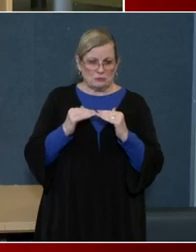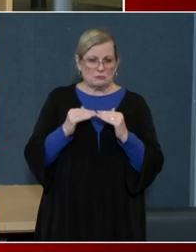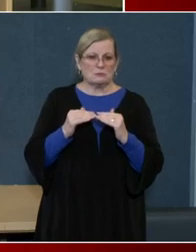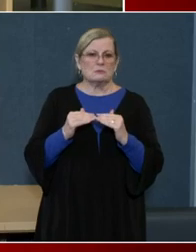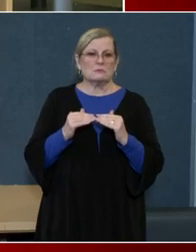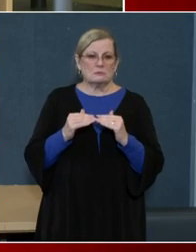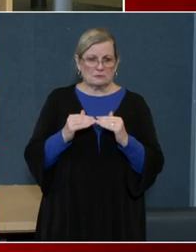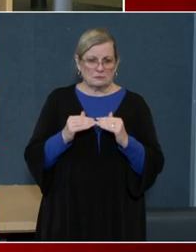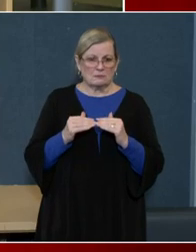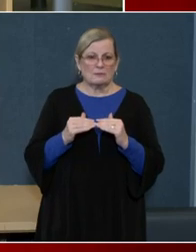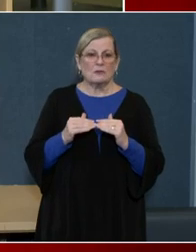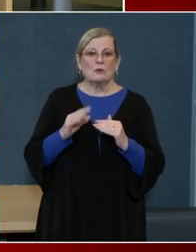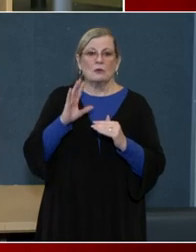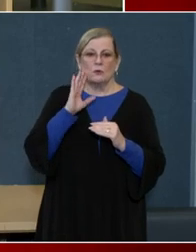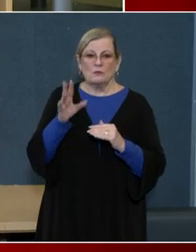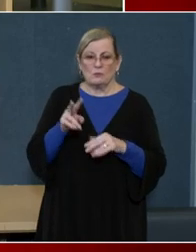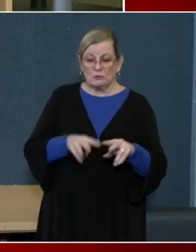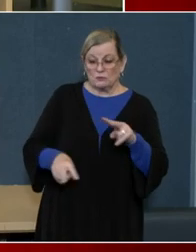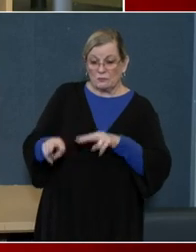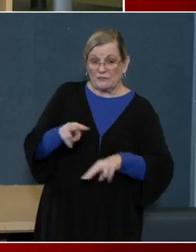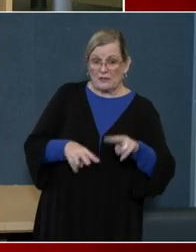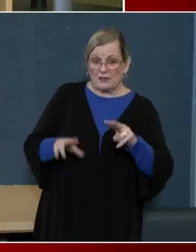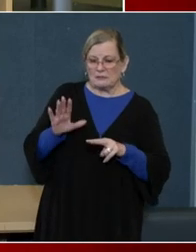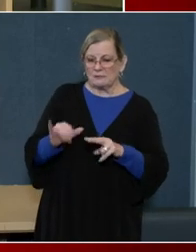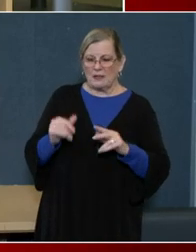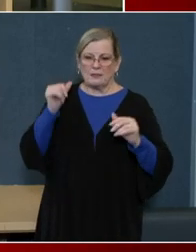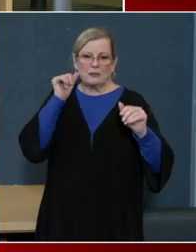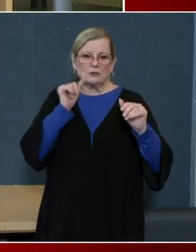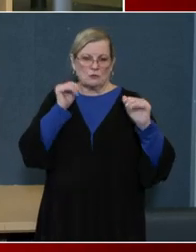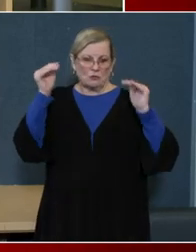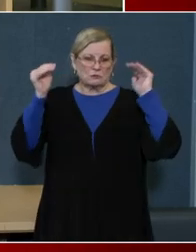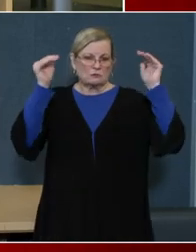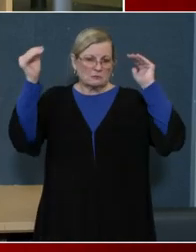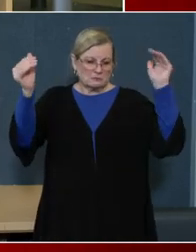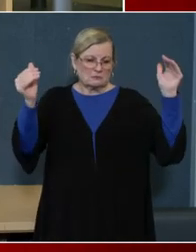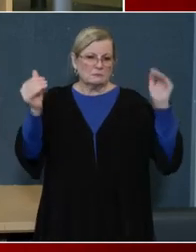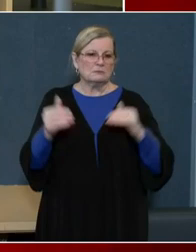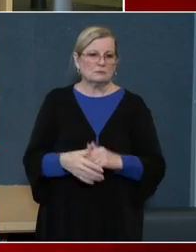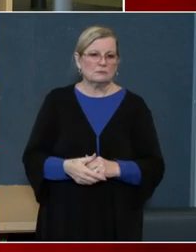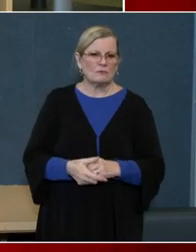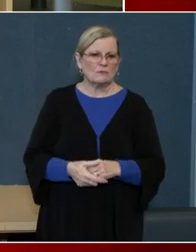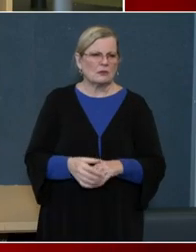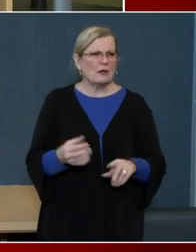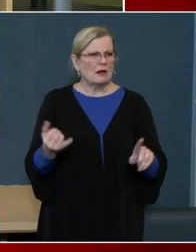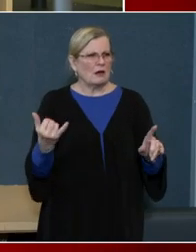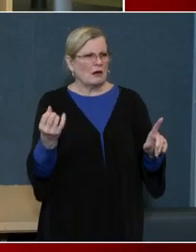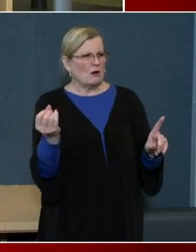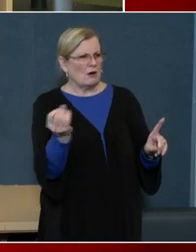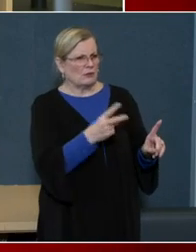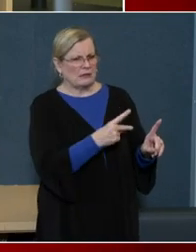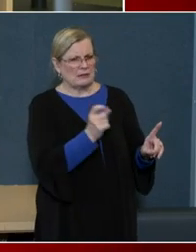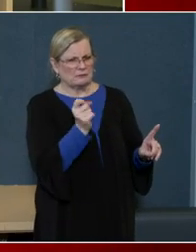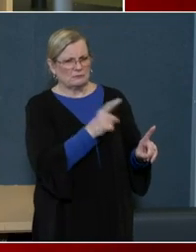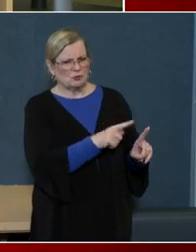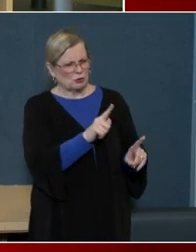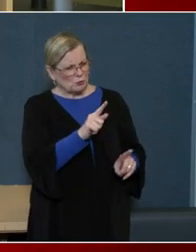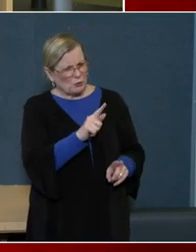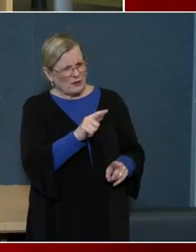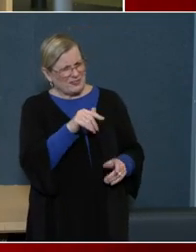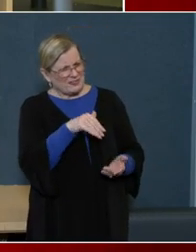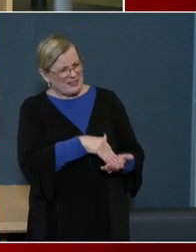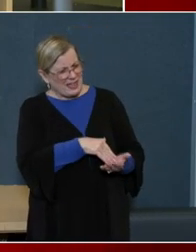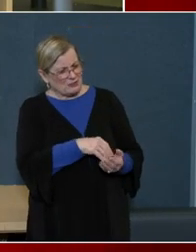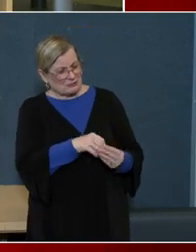by an adult. Okay, so I'm going to get it straight. So 7,000 will be in a small group with a teacher for